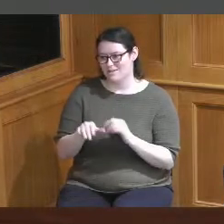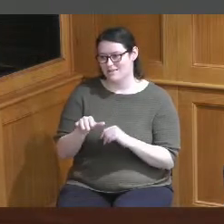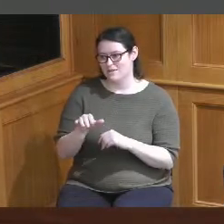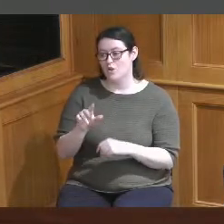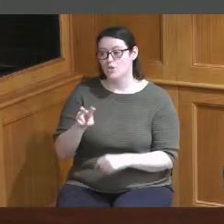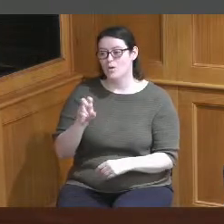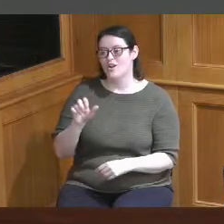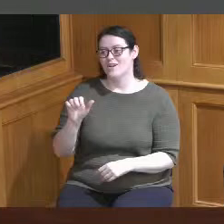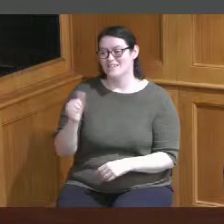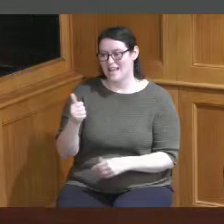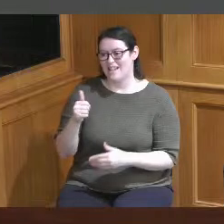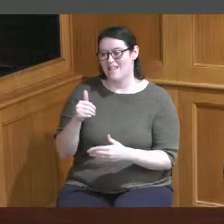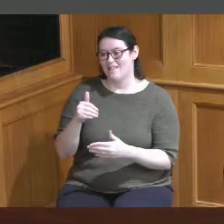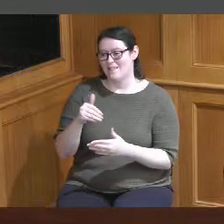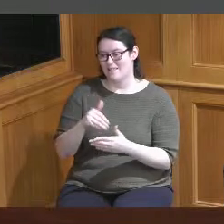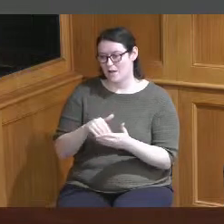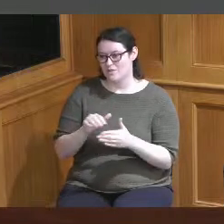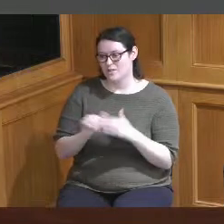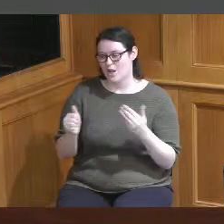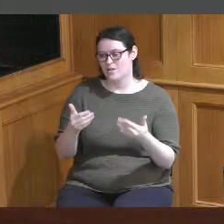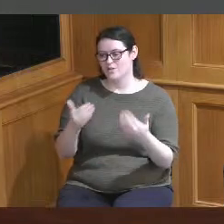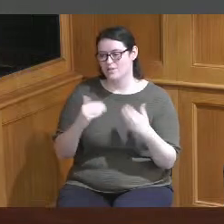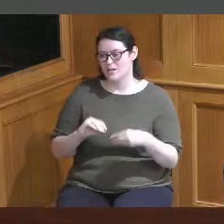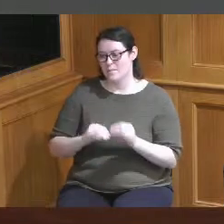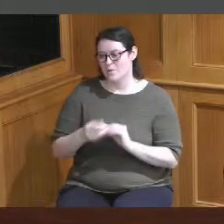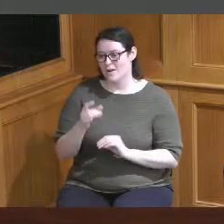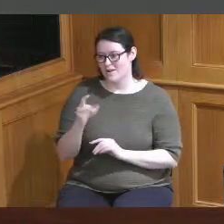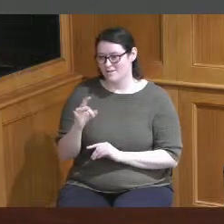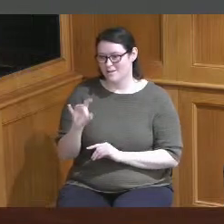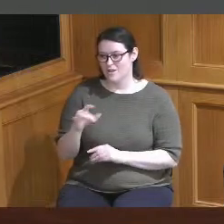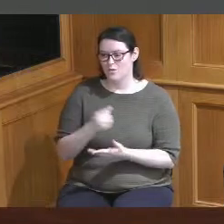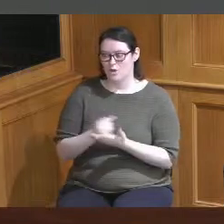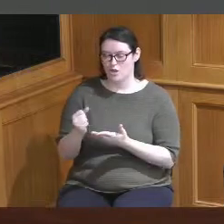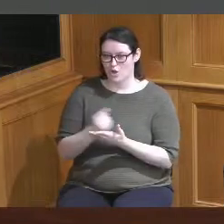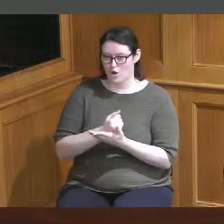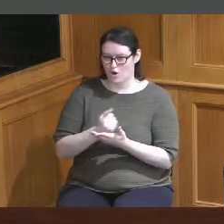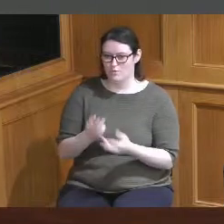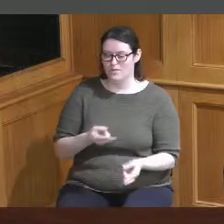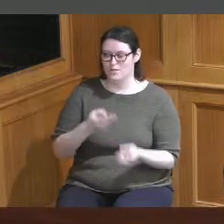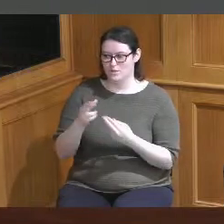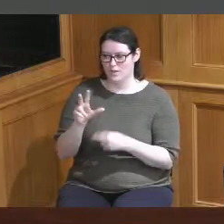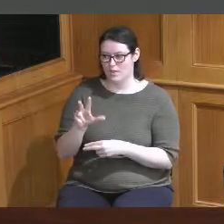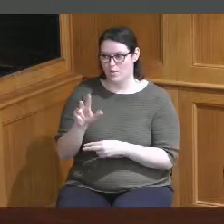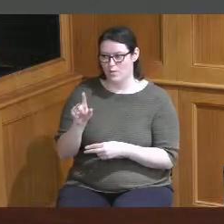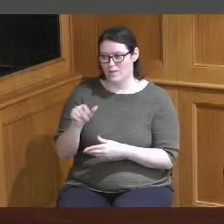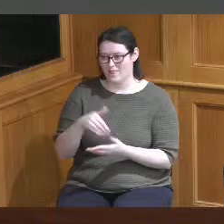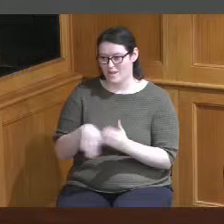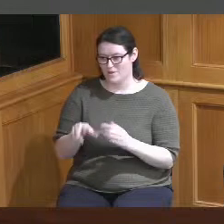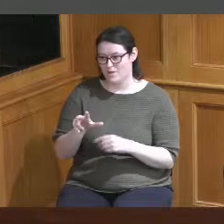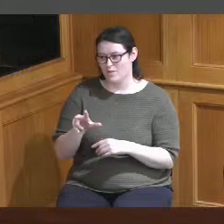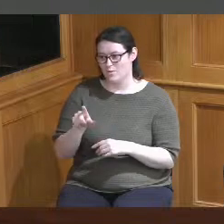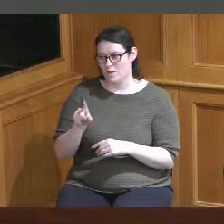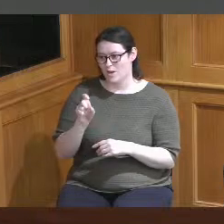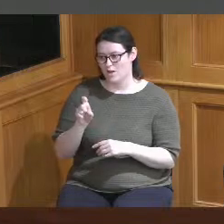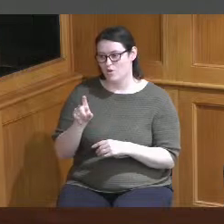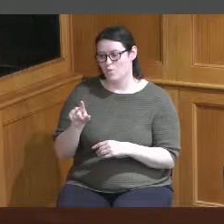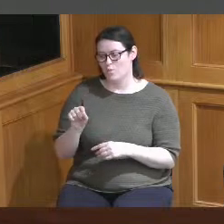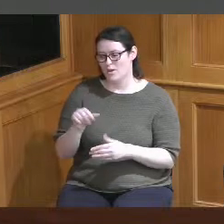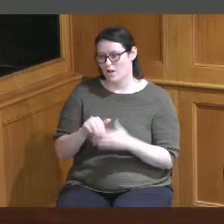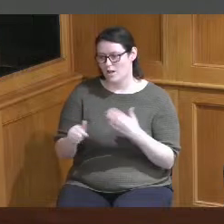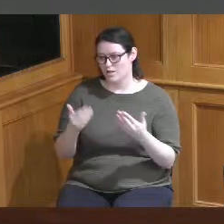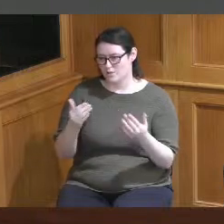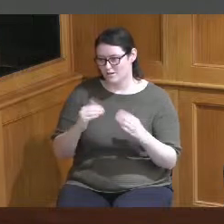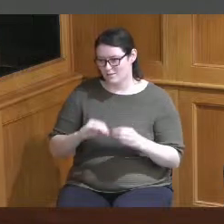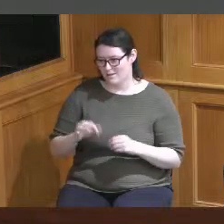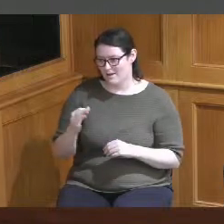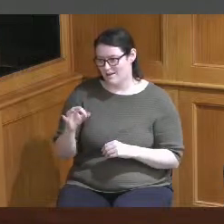$210,682. Item 18 is a credit card resolution in facilities for $31,120. Item number 19 is